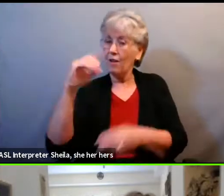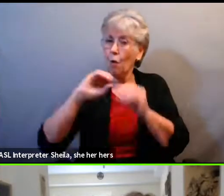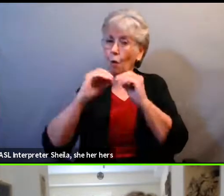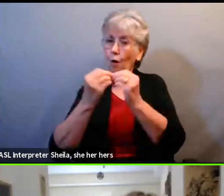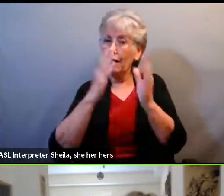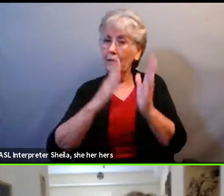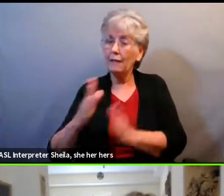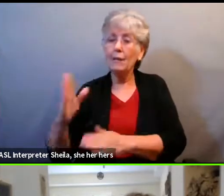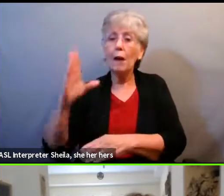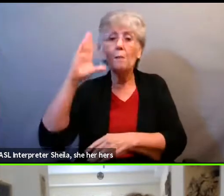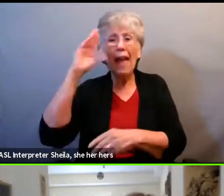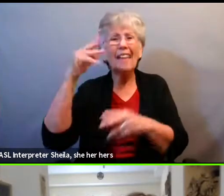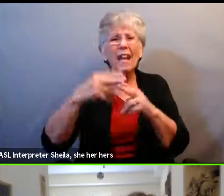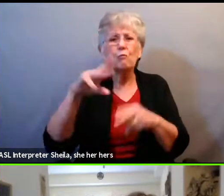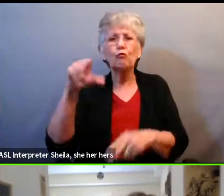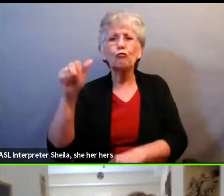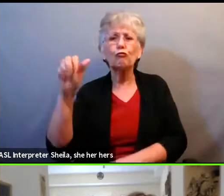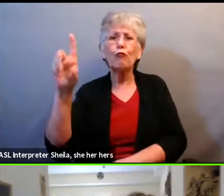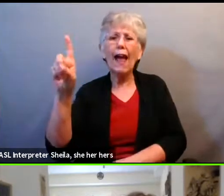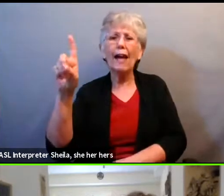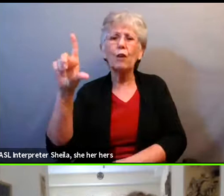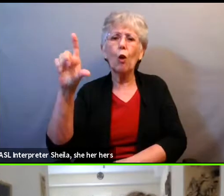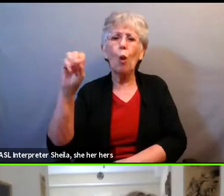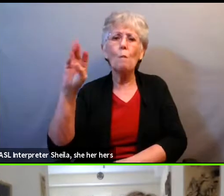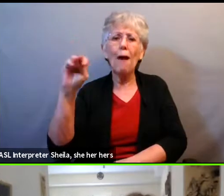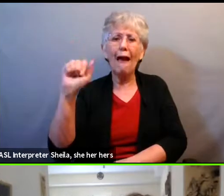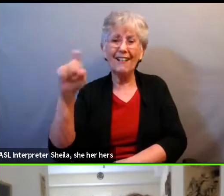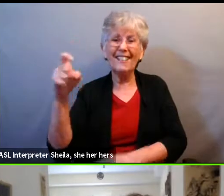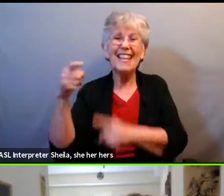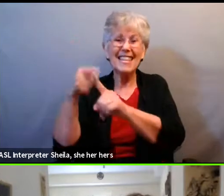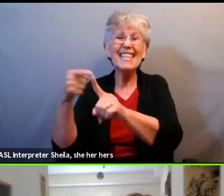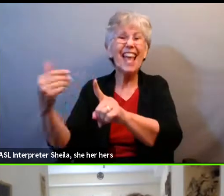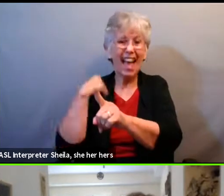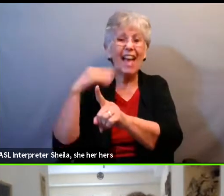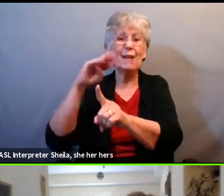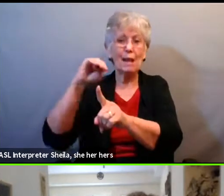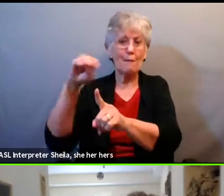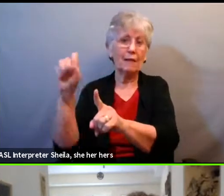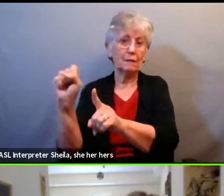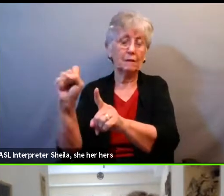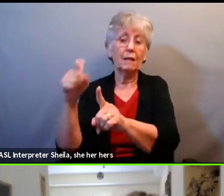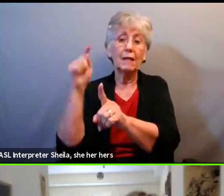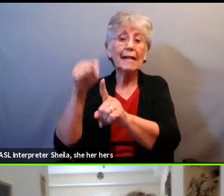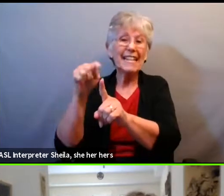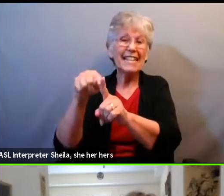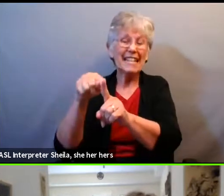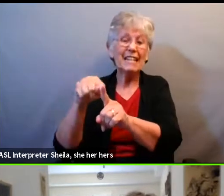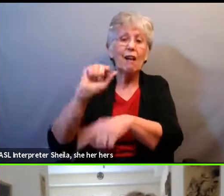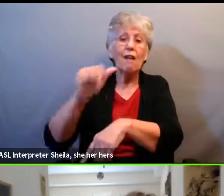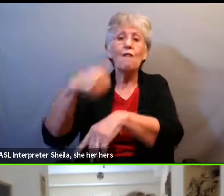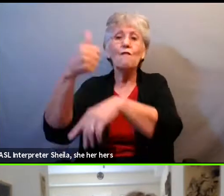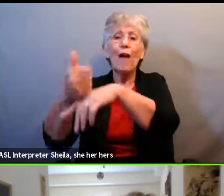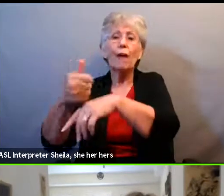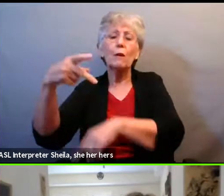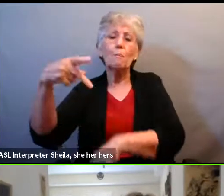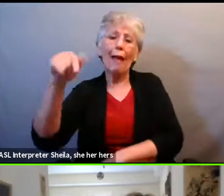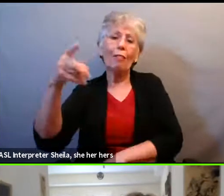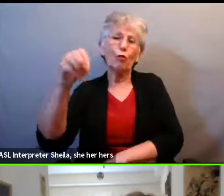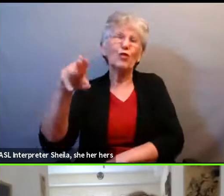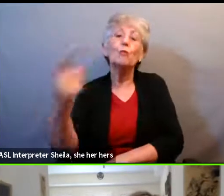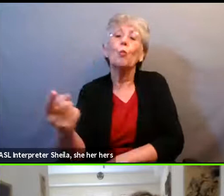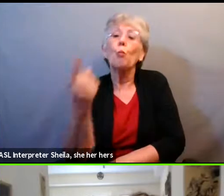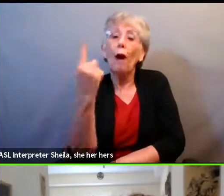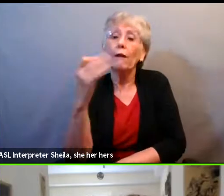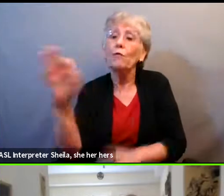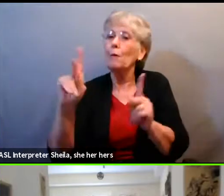named Brad Lomax, had MS, and he was one of the founders of the Panthers in Oakland.